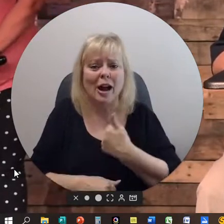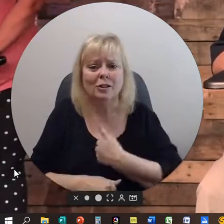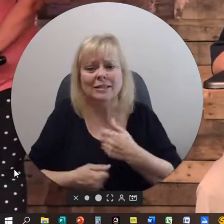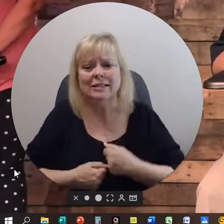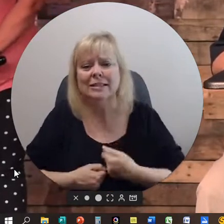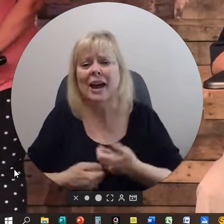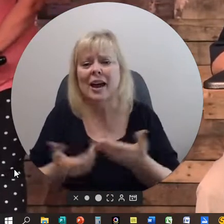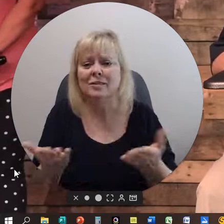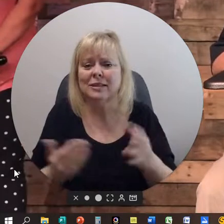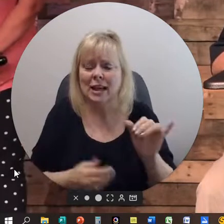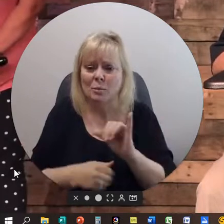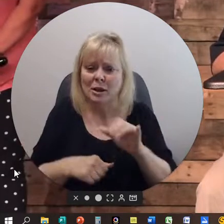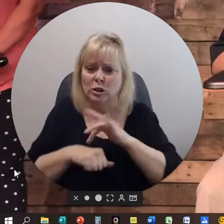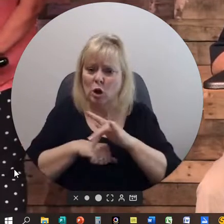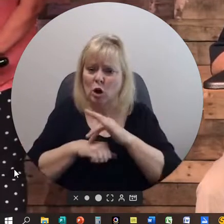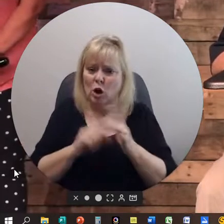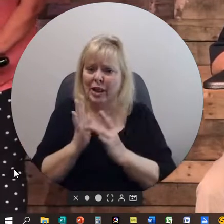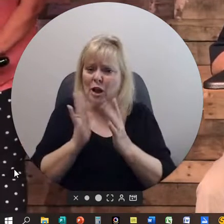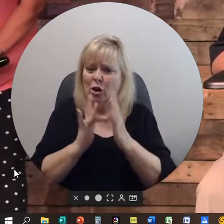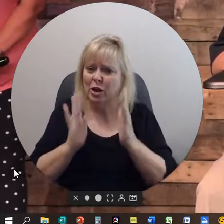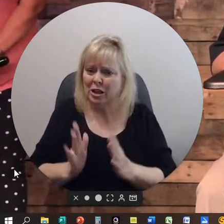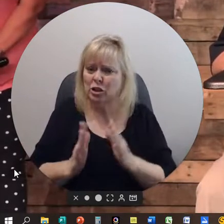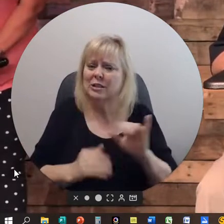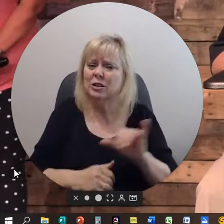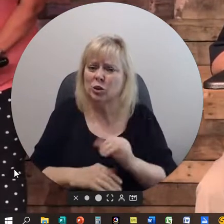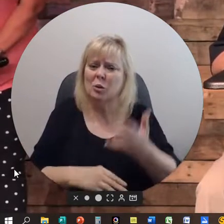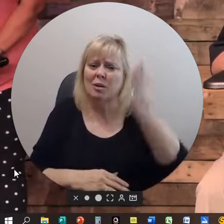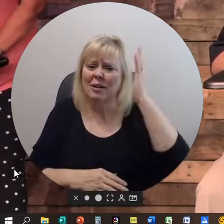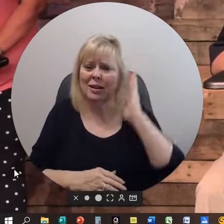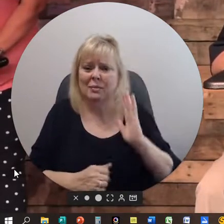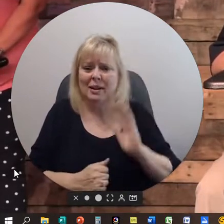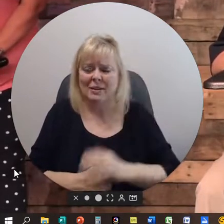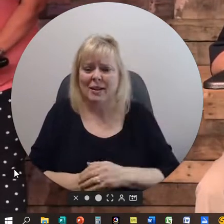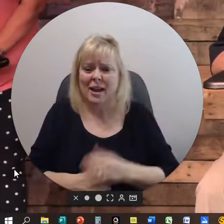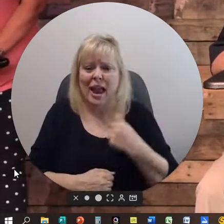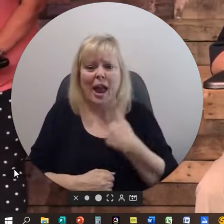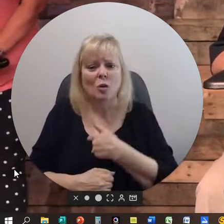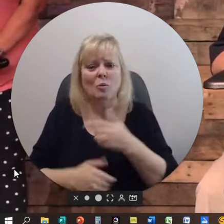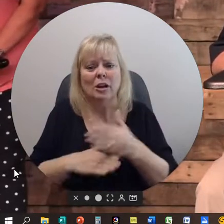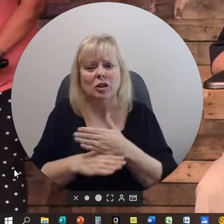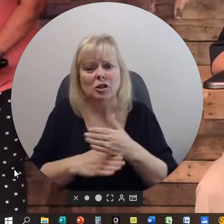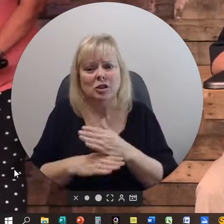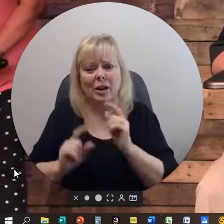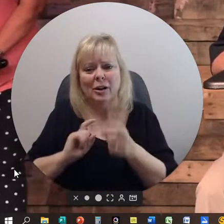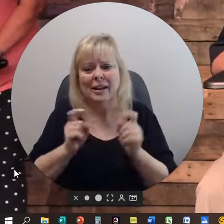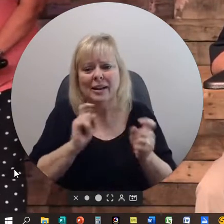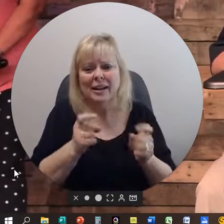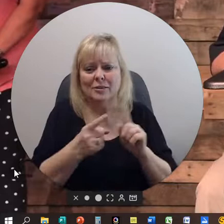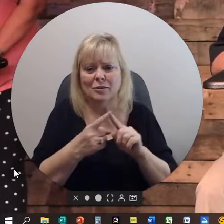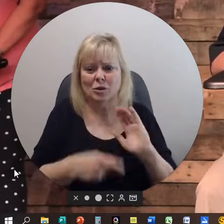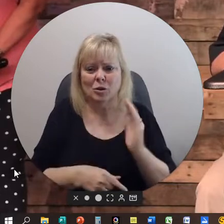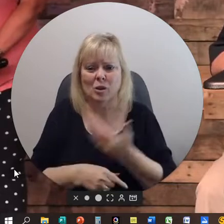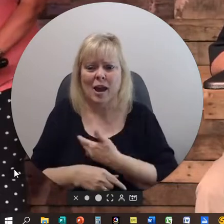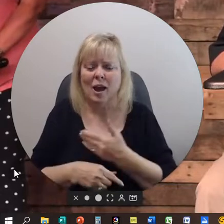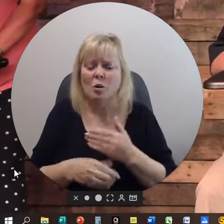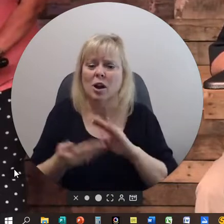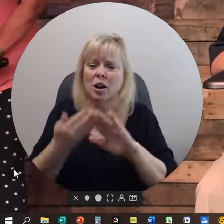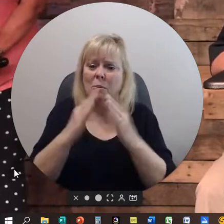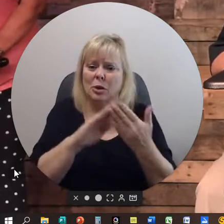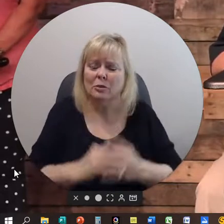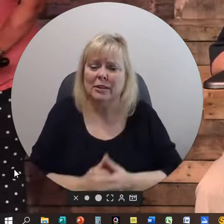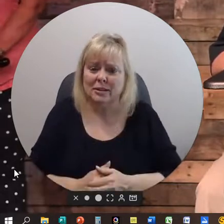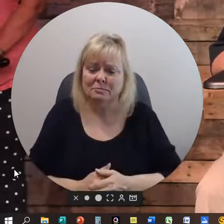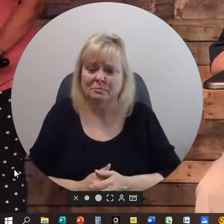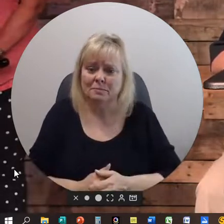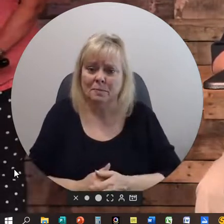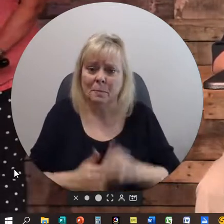help us to receive the gifts that others have to offer in our community. Help us to look even to our